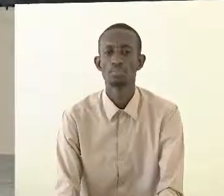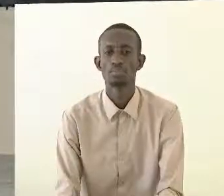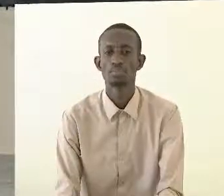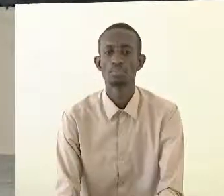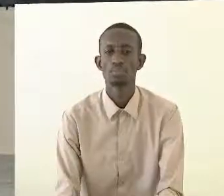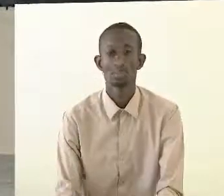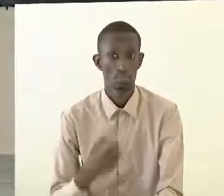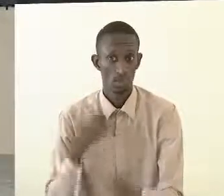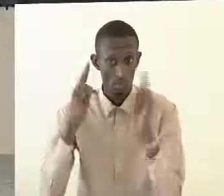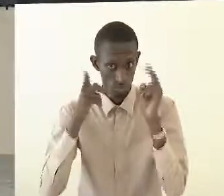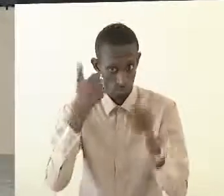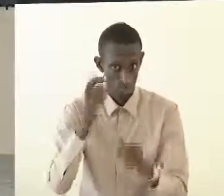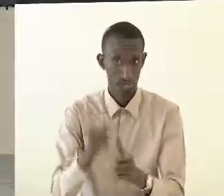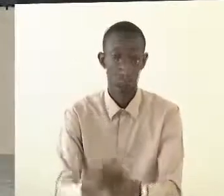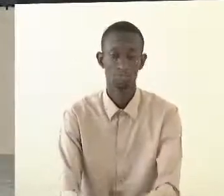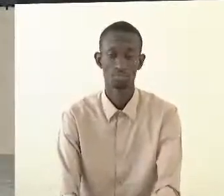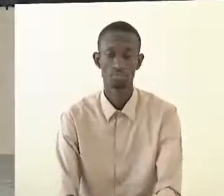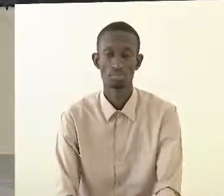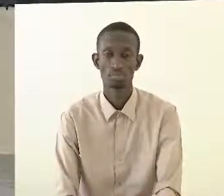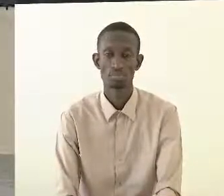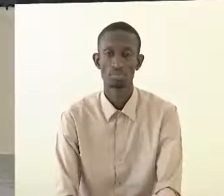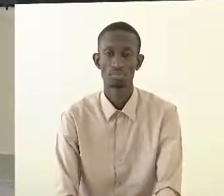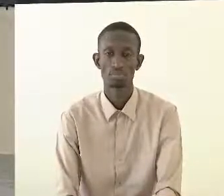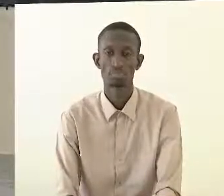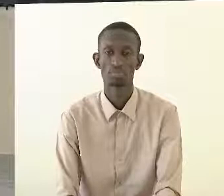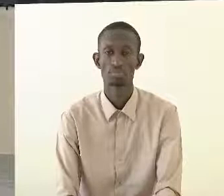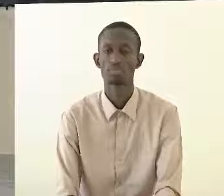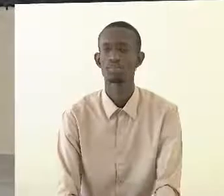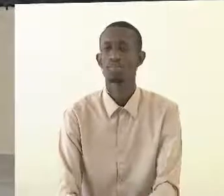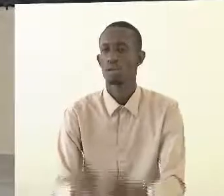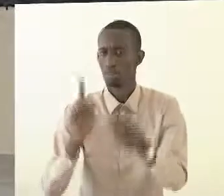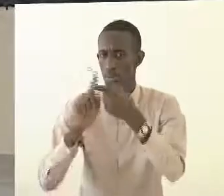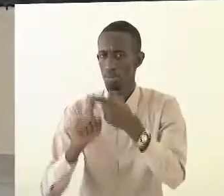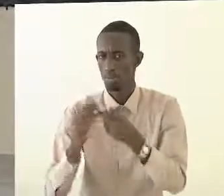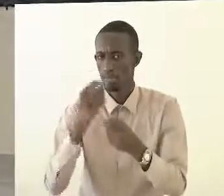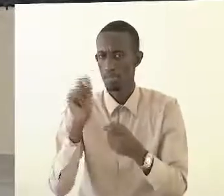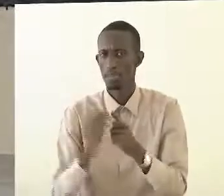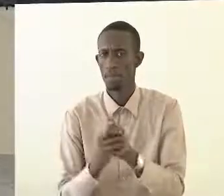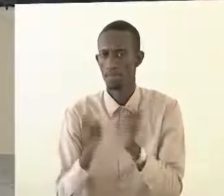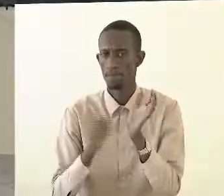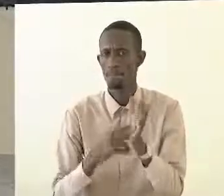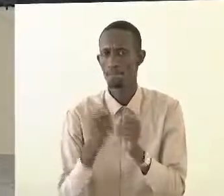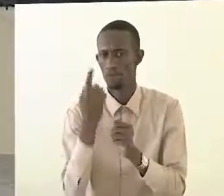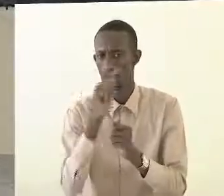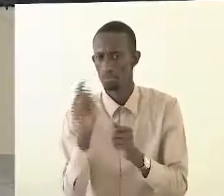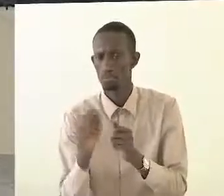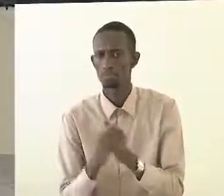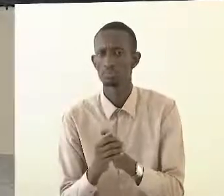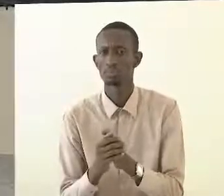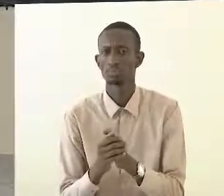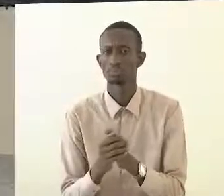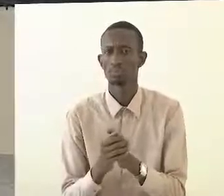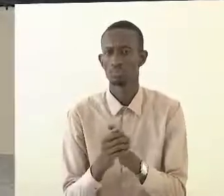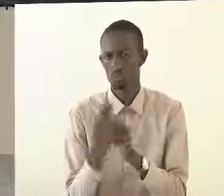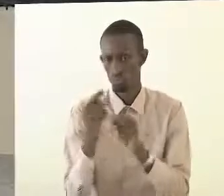I hope we are together. Then, replacing z by its value, I'll be having a half square